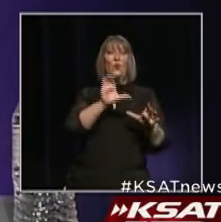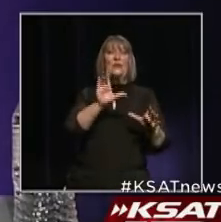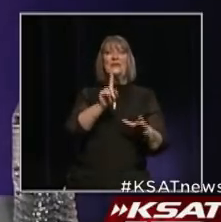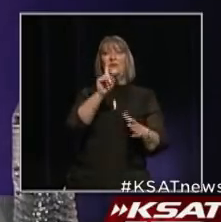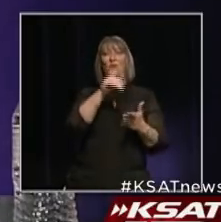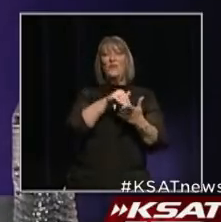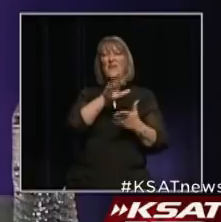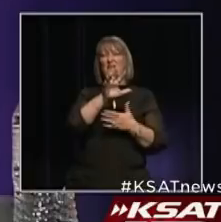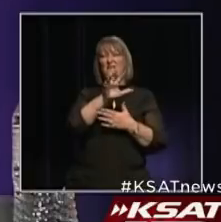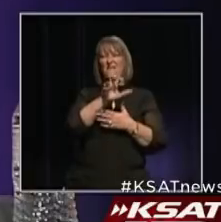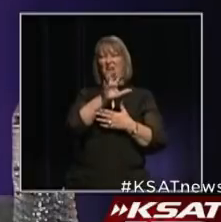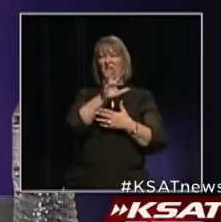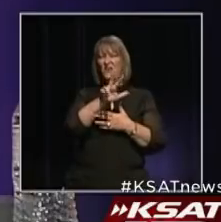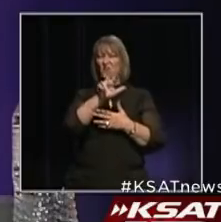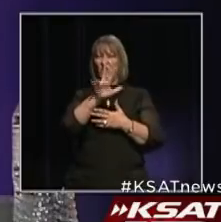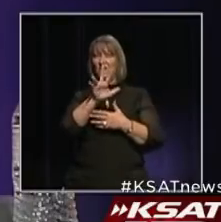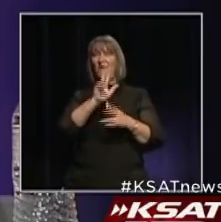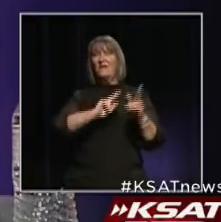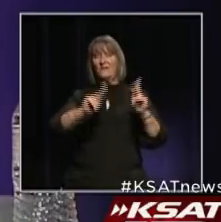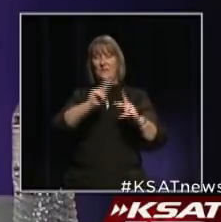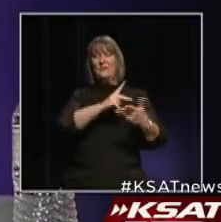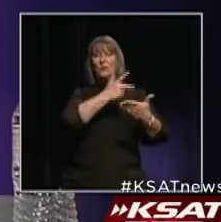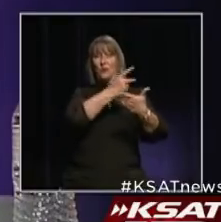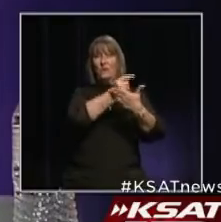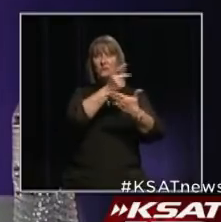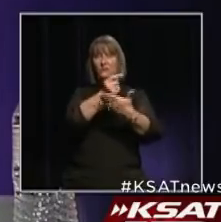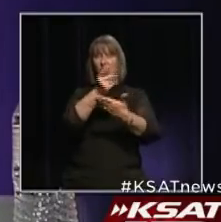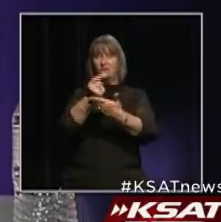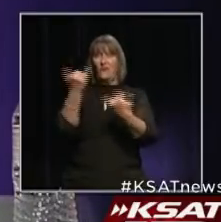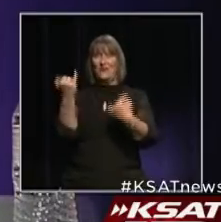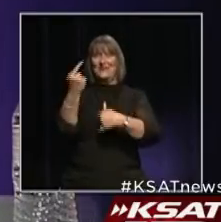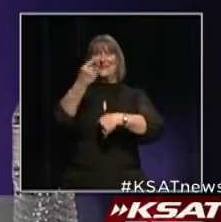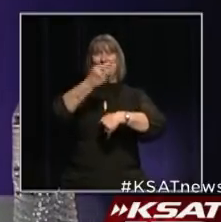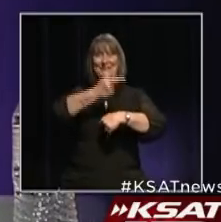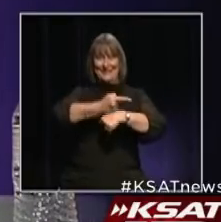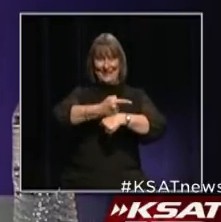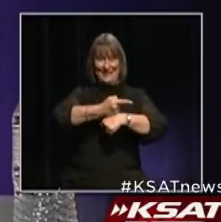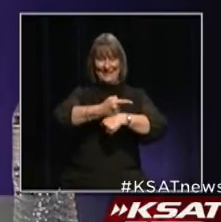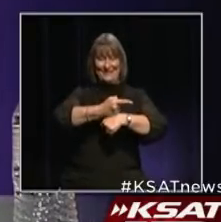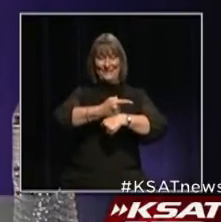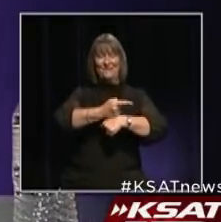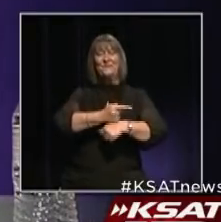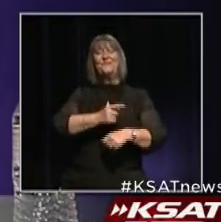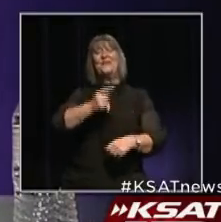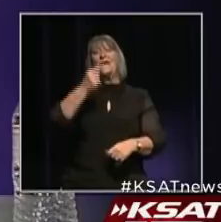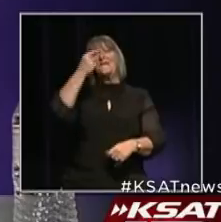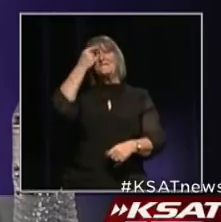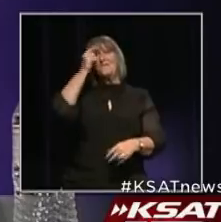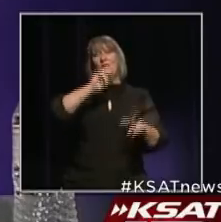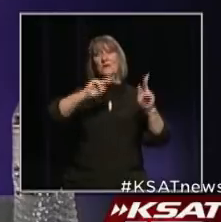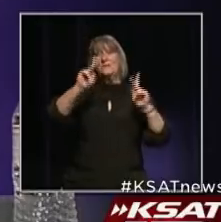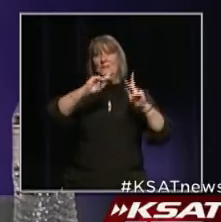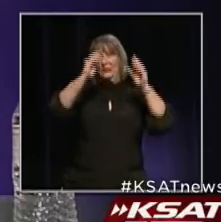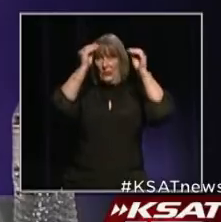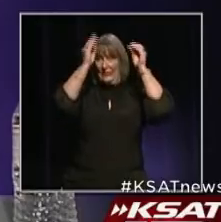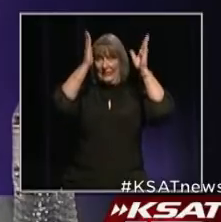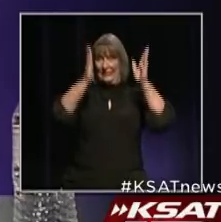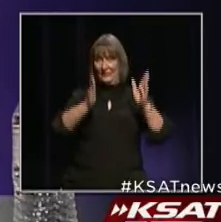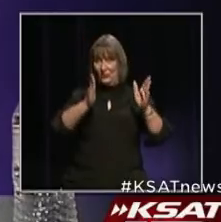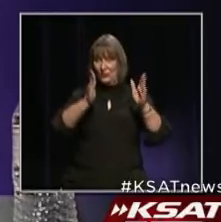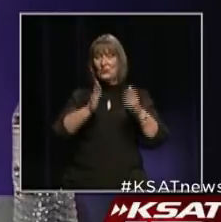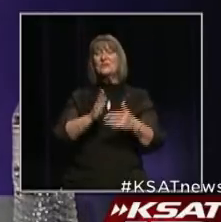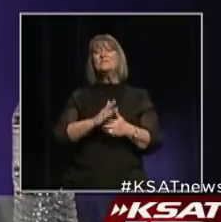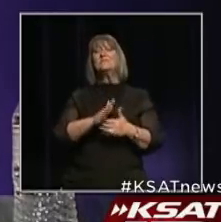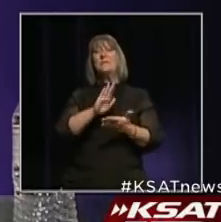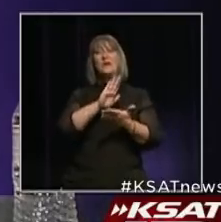1,535 today vaccines. They were given to people that are in education, teachers, and then